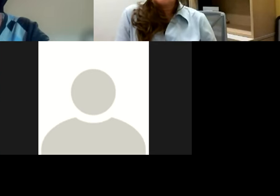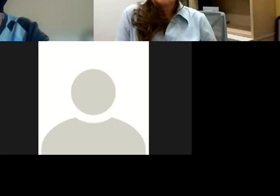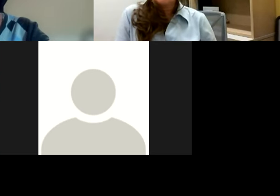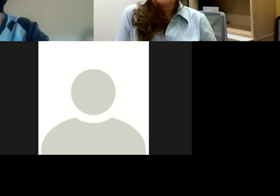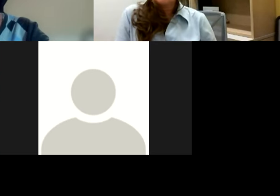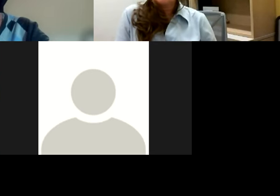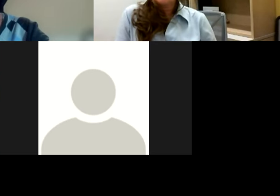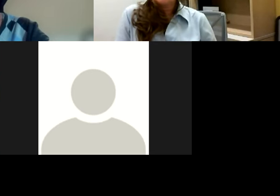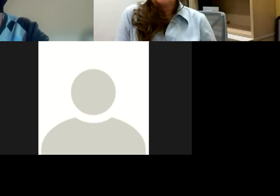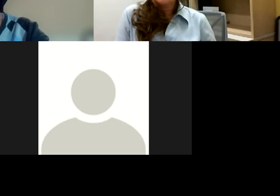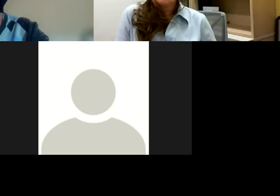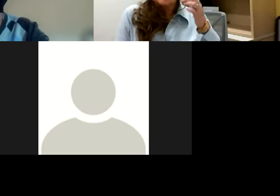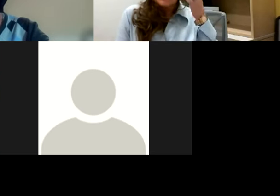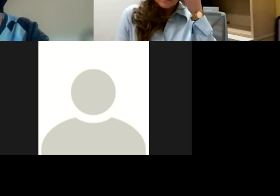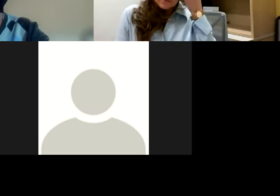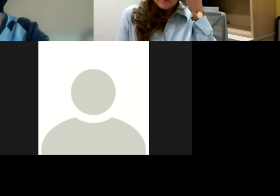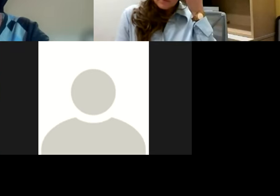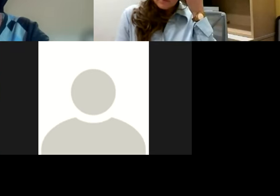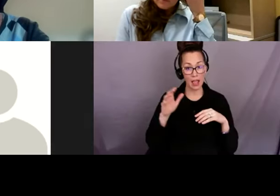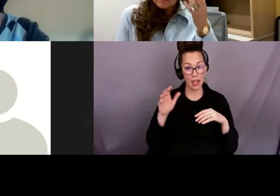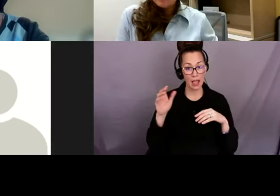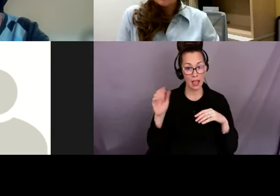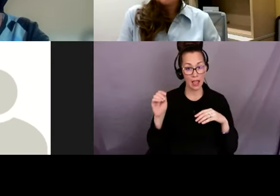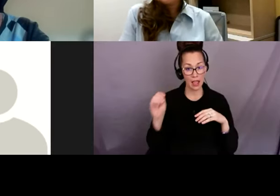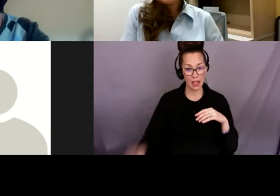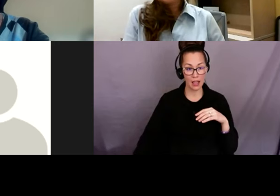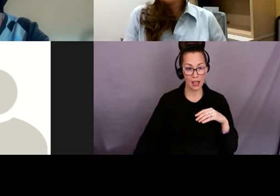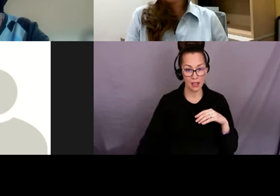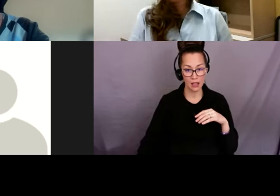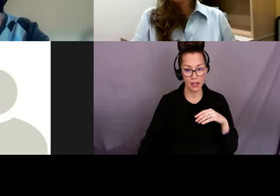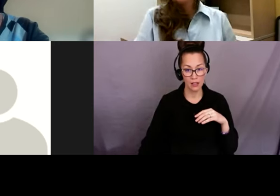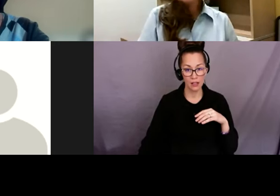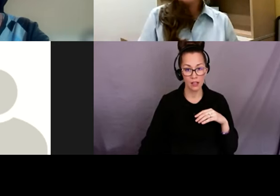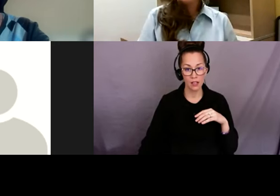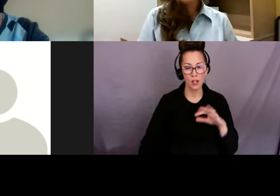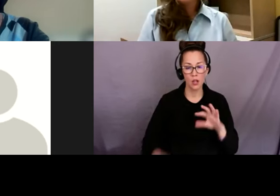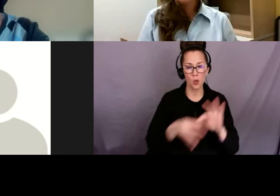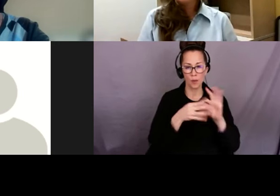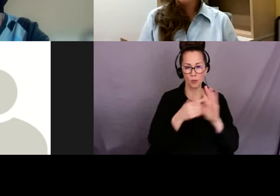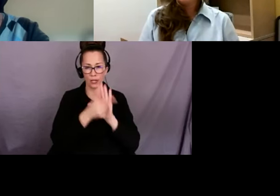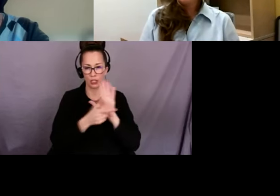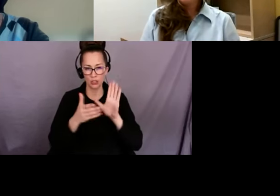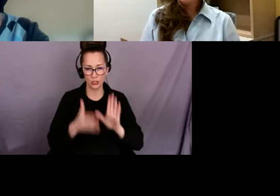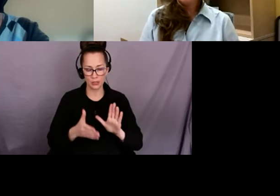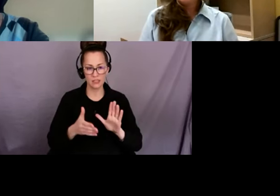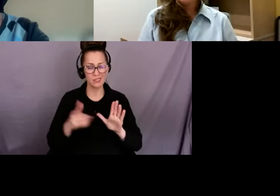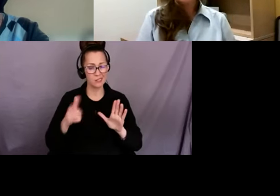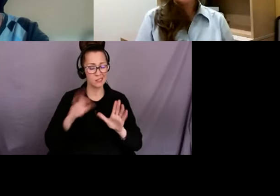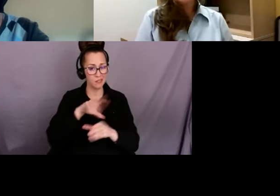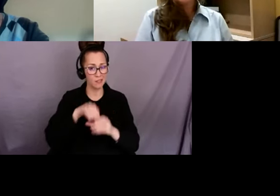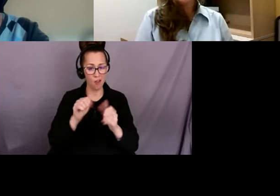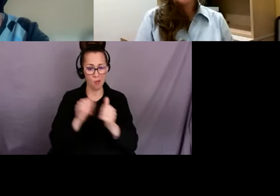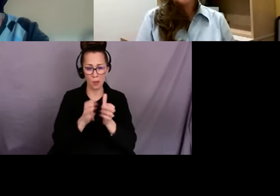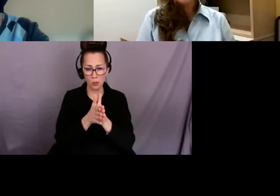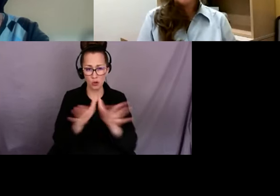Liberties affiliates and cooperating attorneys, engaging in a broad range of public education activities,